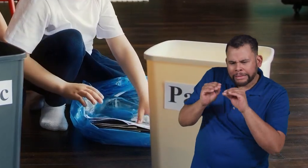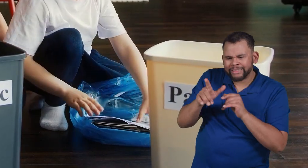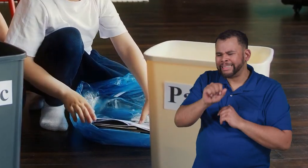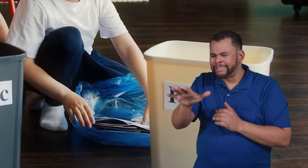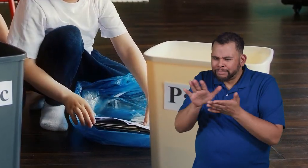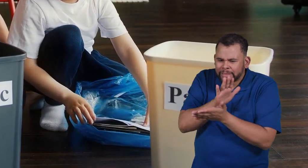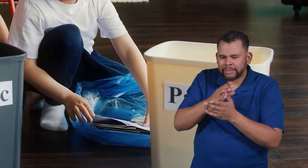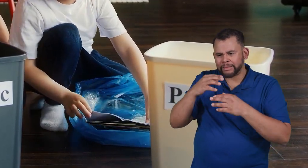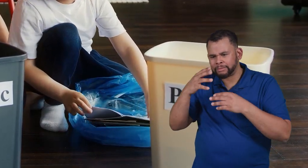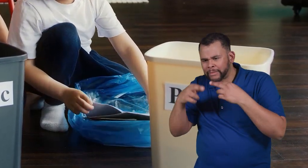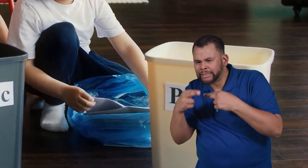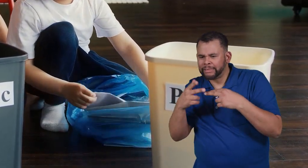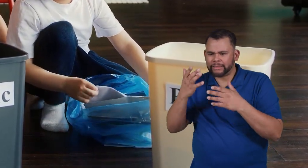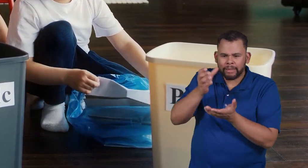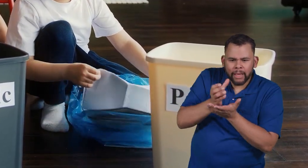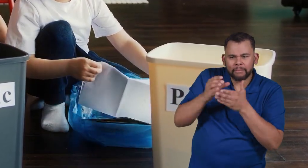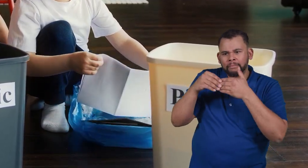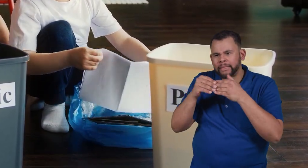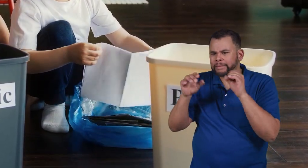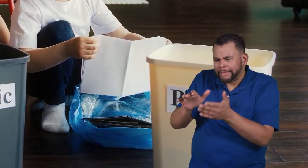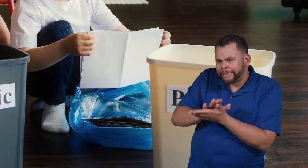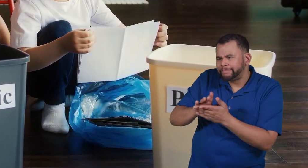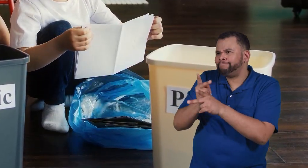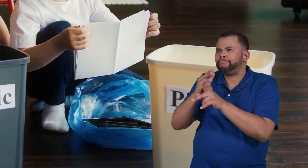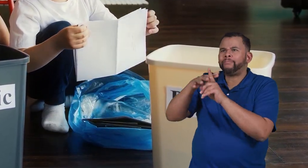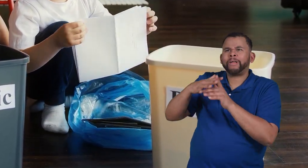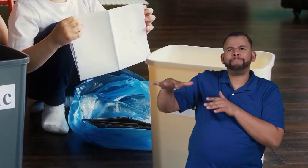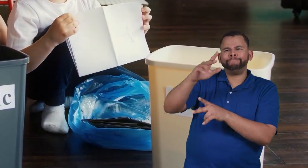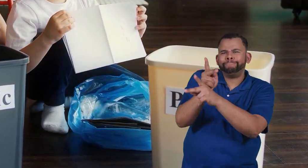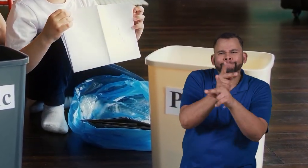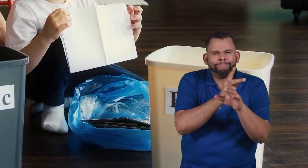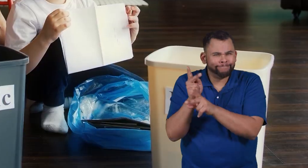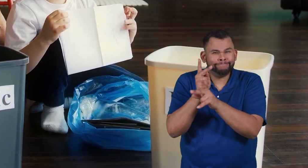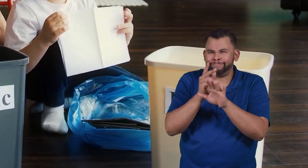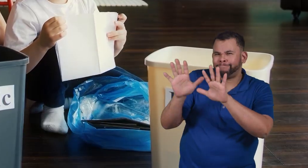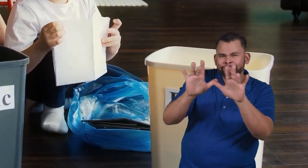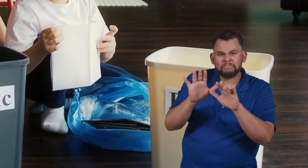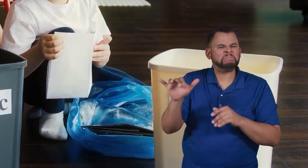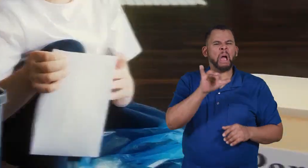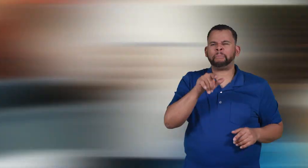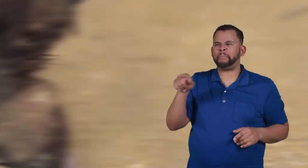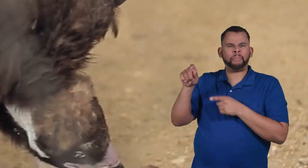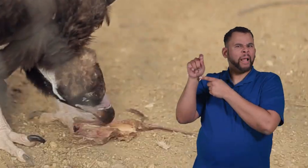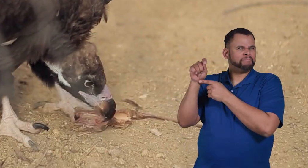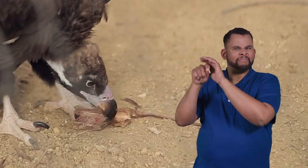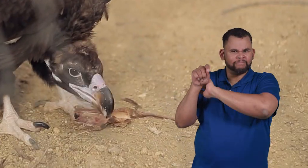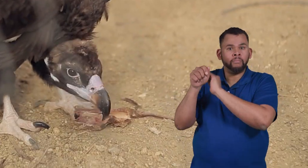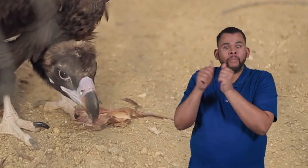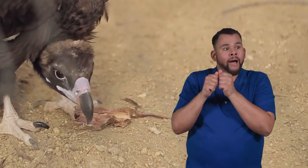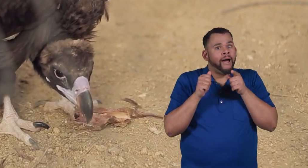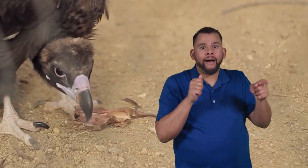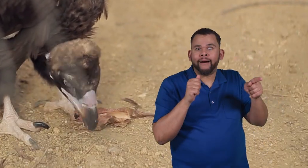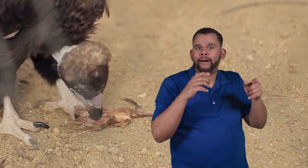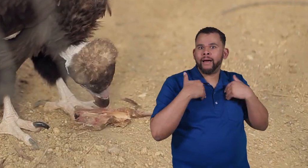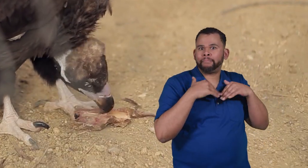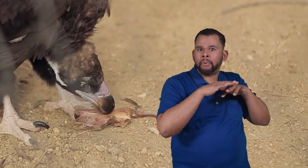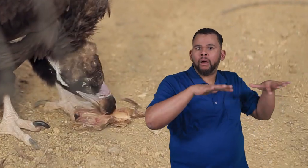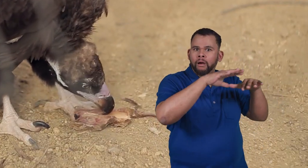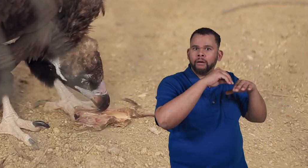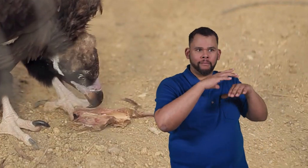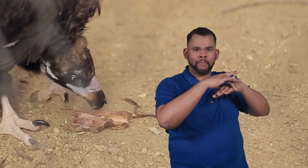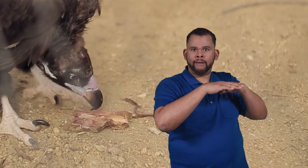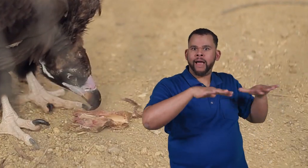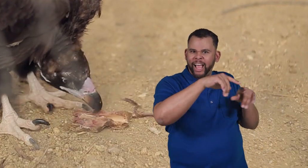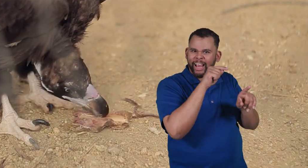recycle paper, plastic, and cans to keep your home clean and to protect the earth. Vultures do something similar